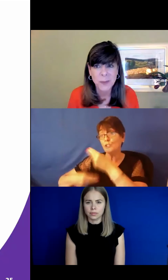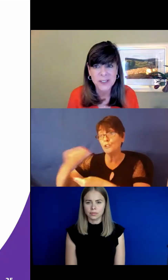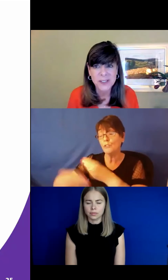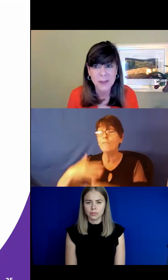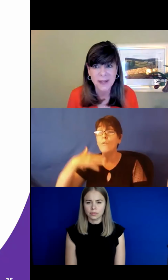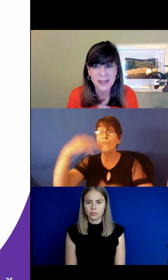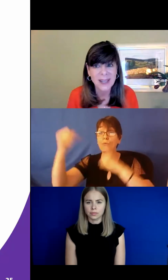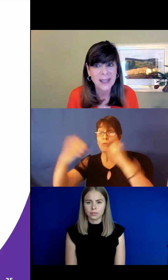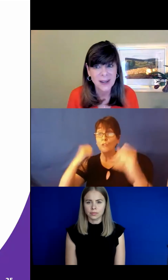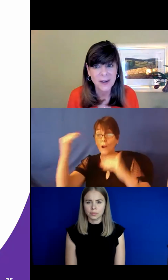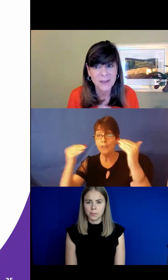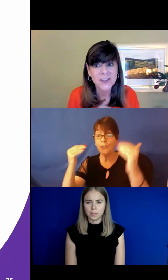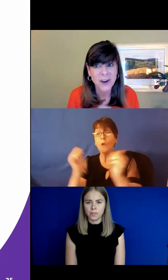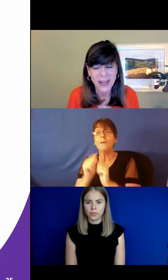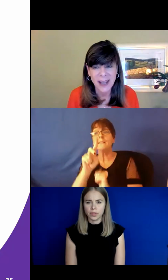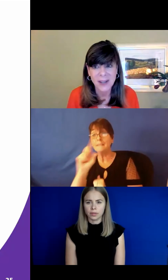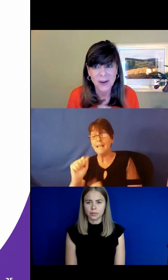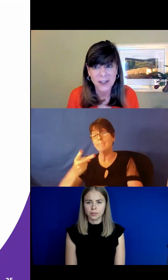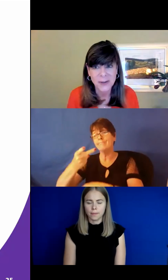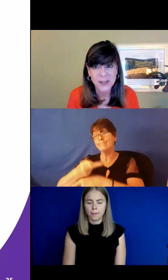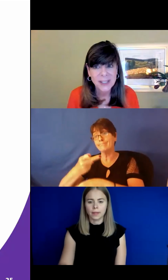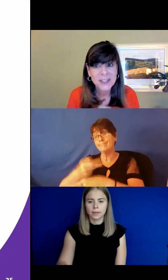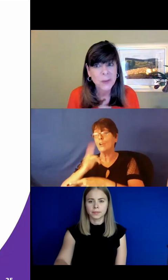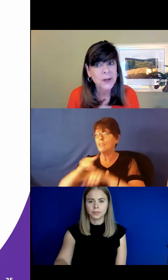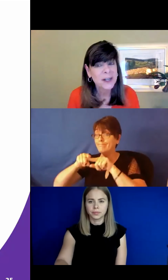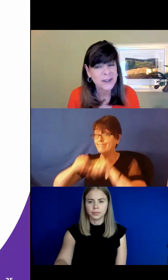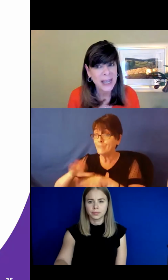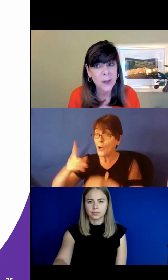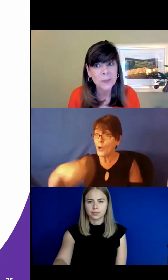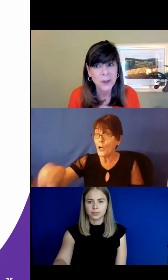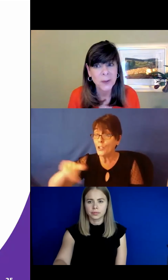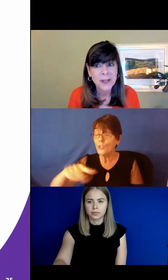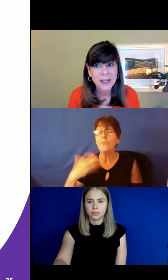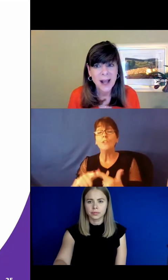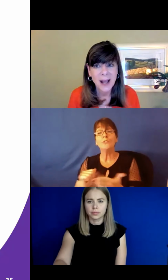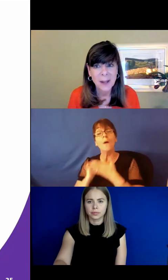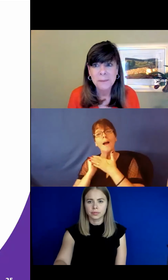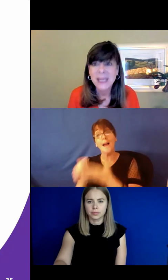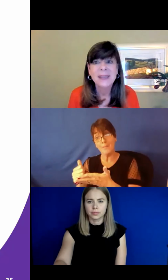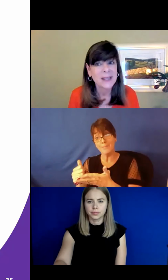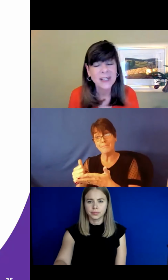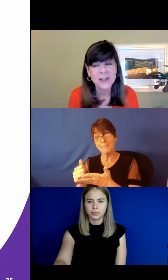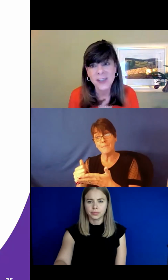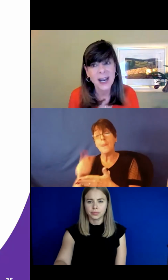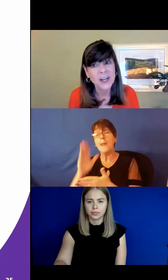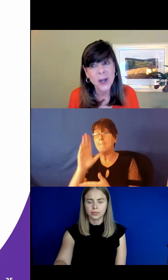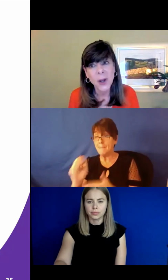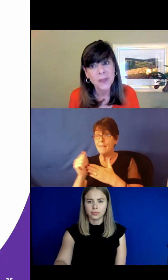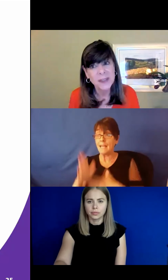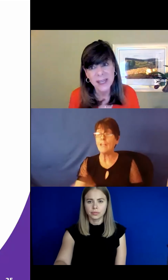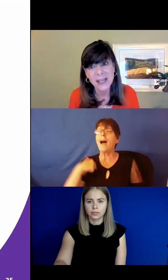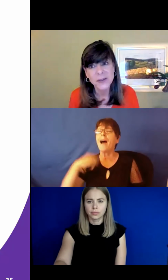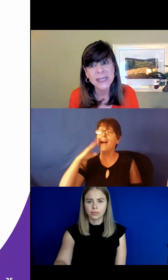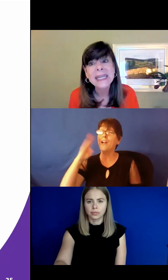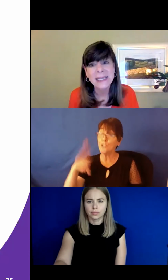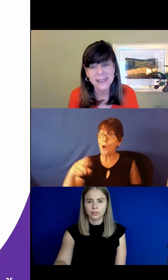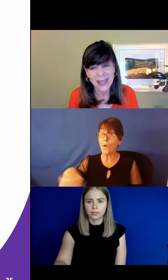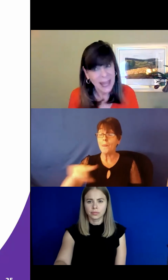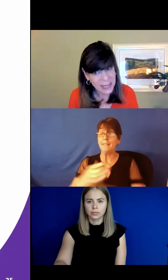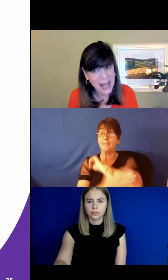adults, people with disabilities, and caregivers are counting on you. So we're here to help you be the leaders that I know this